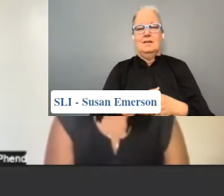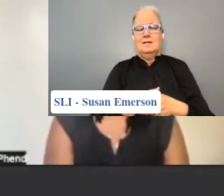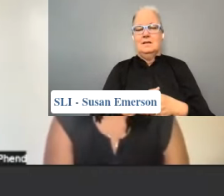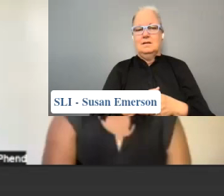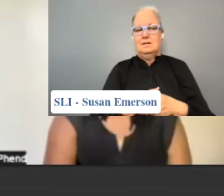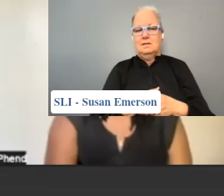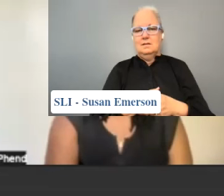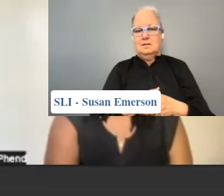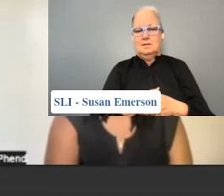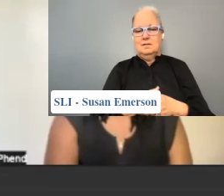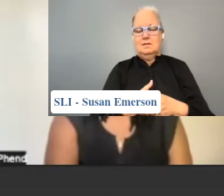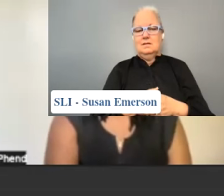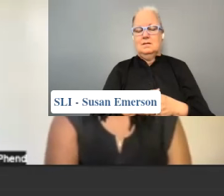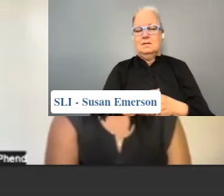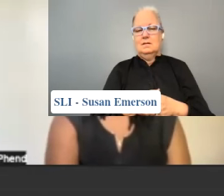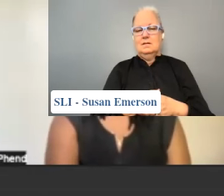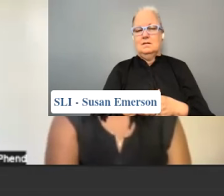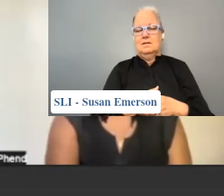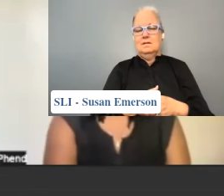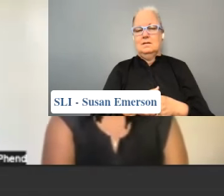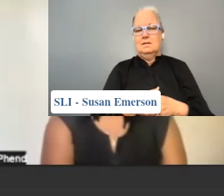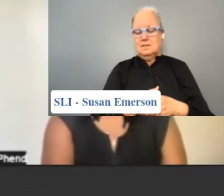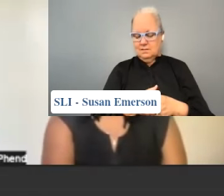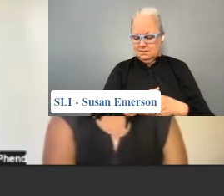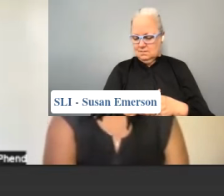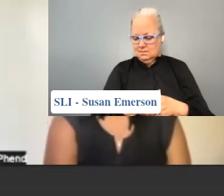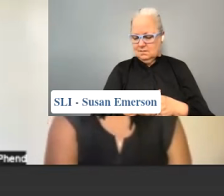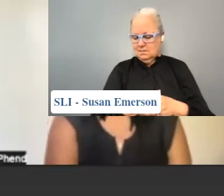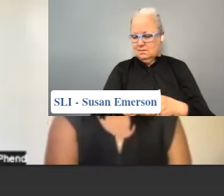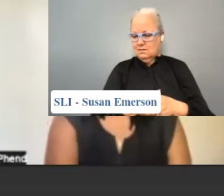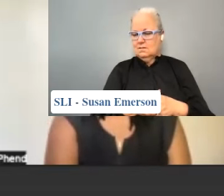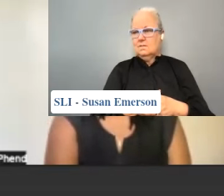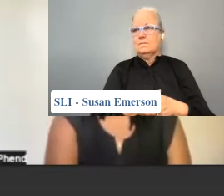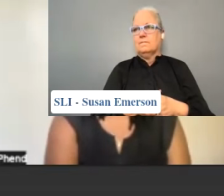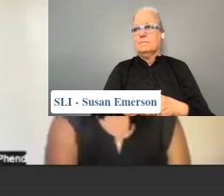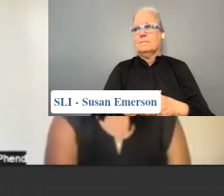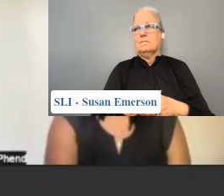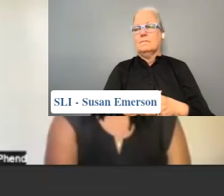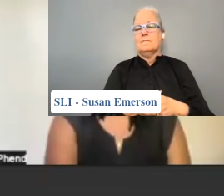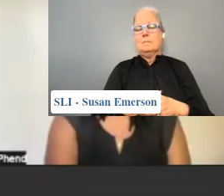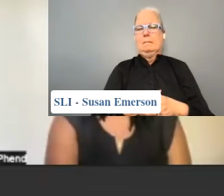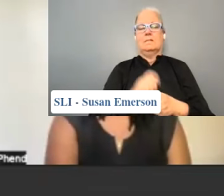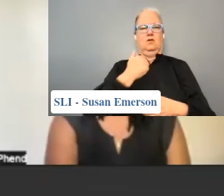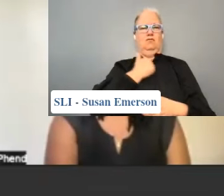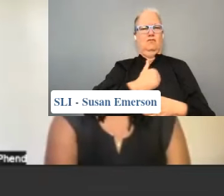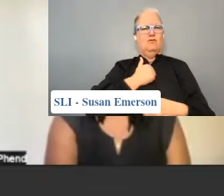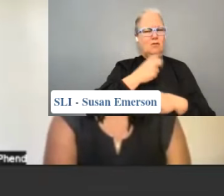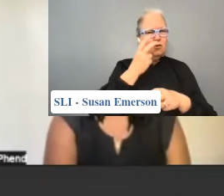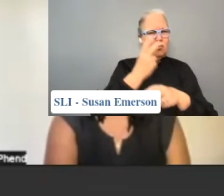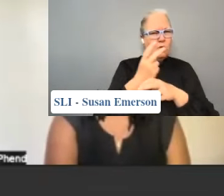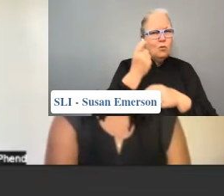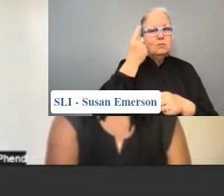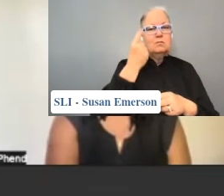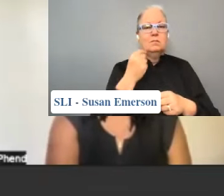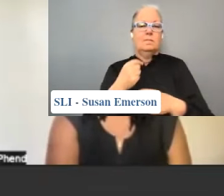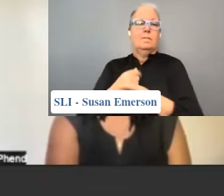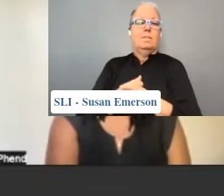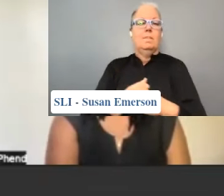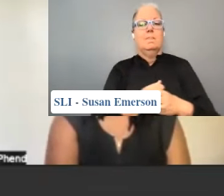Muryango. Through the Play Collaborative, Sugira Muryango aims to reach 10,000 families while testing methods